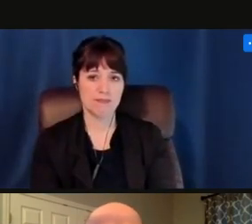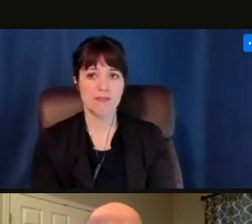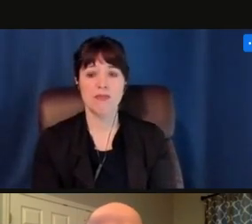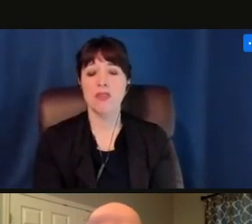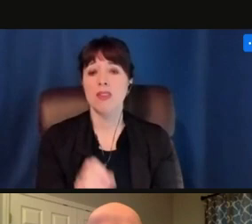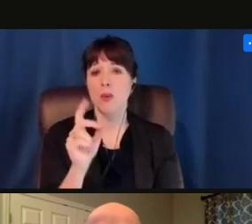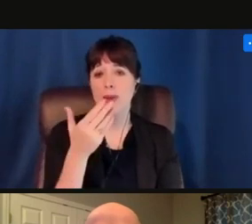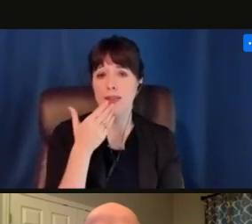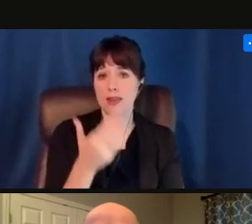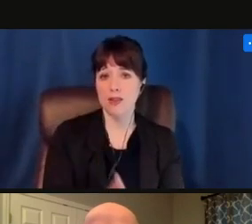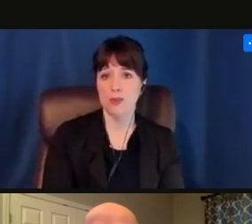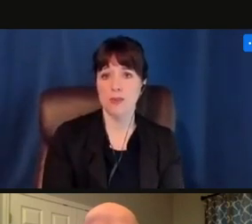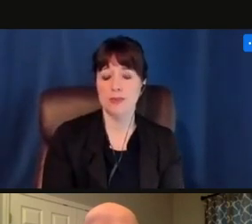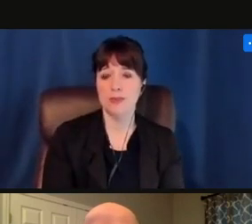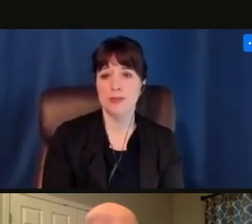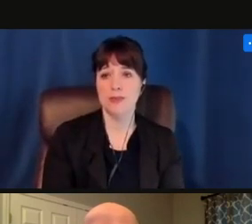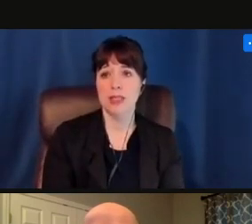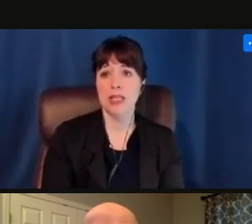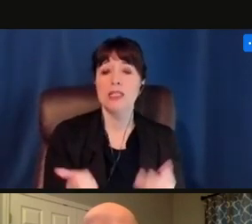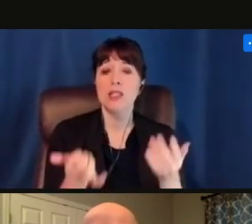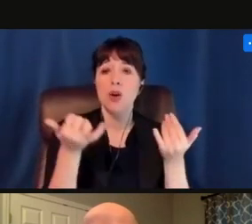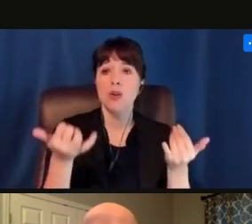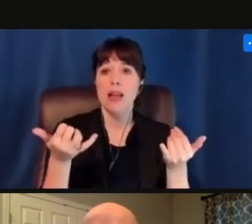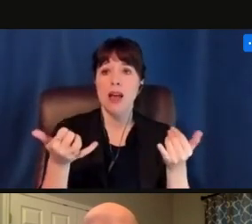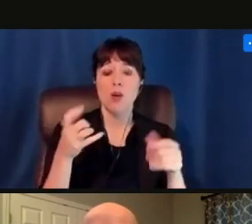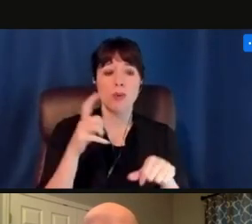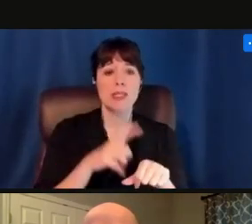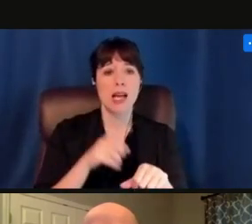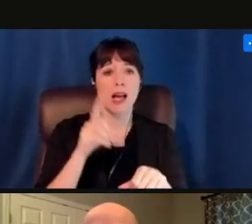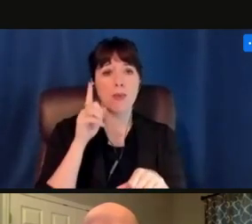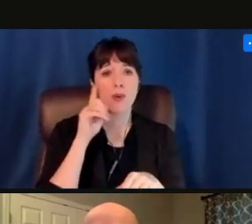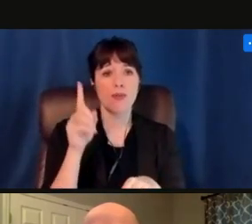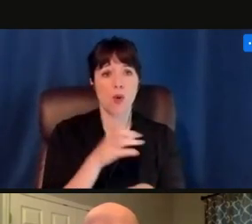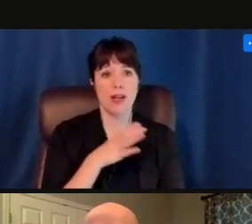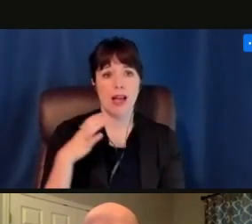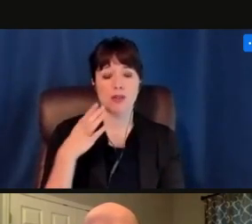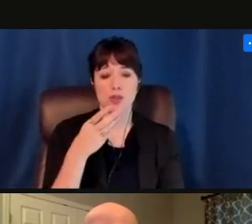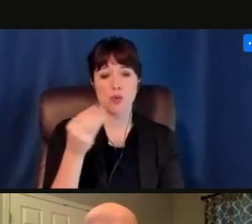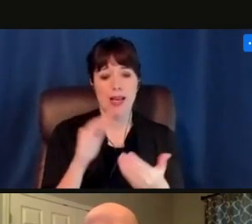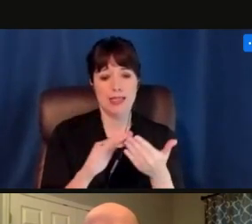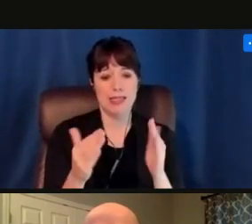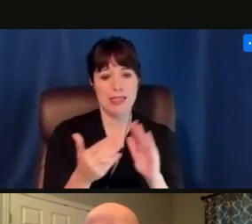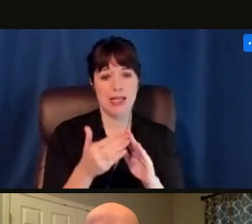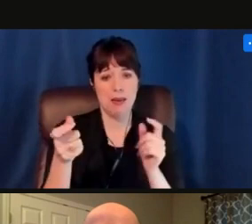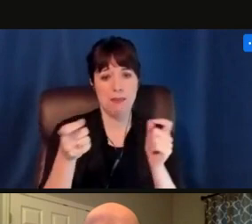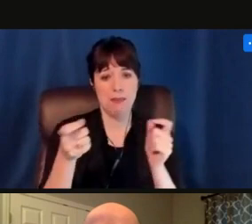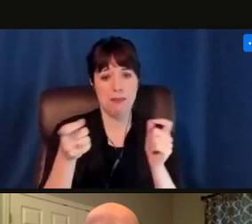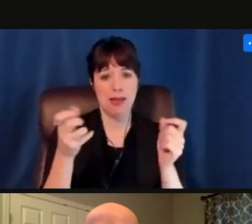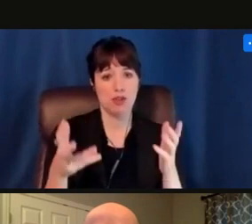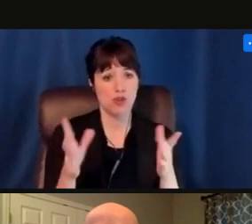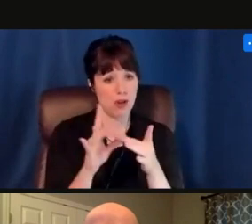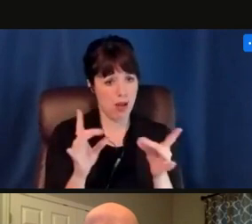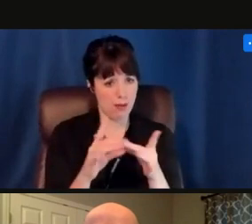Thank you. And now it's time for councillor and city manager comments. Are there any?